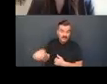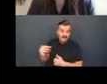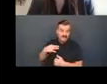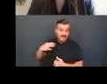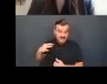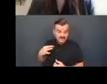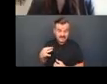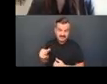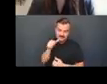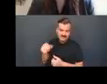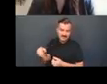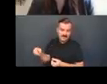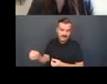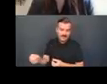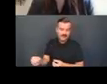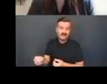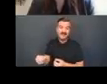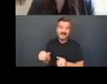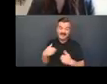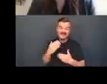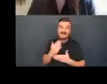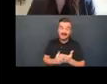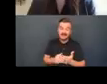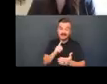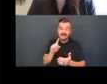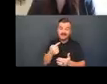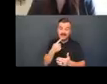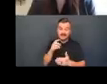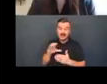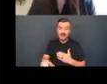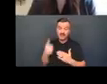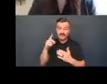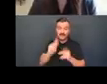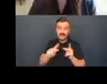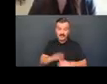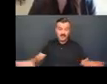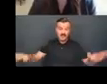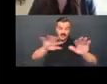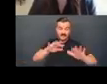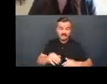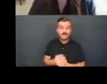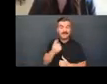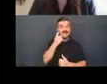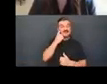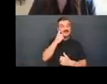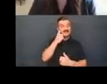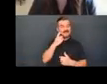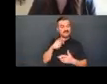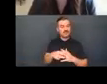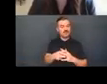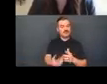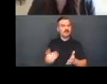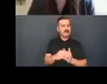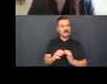of labor has serious consequences for society as a whole. Recently renewed conversations in both